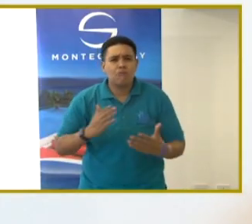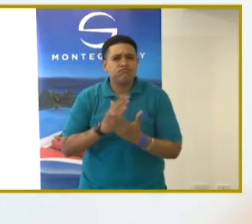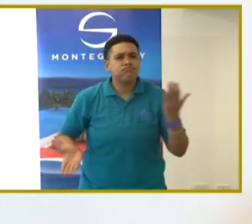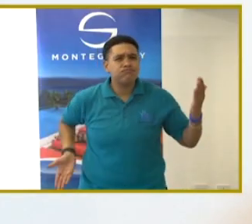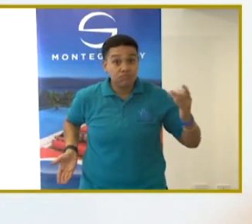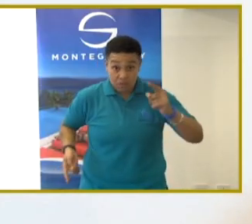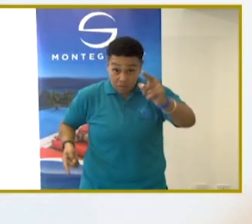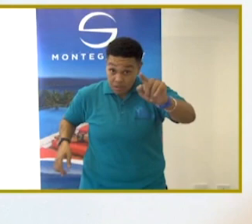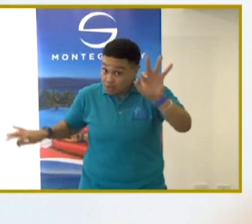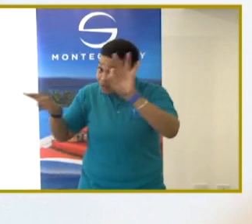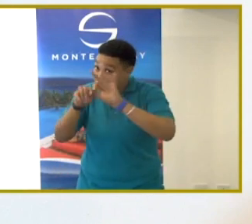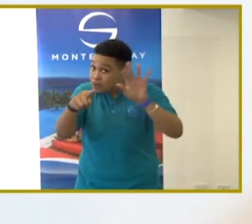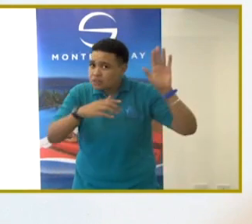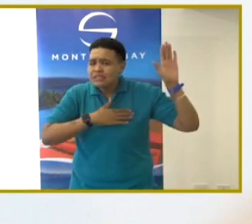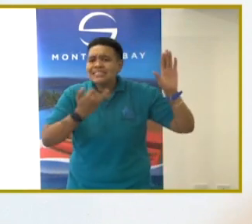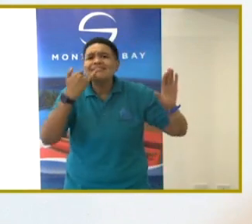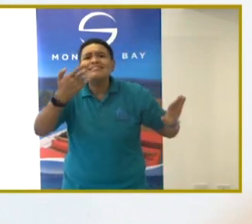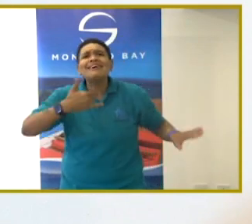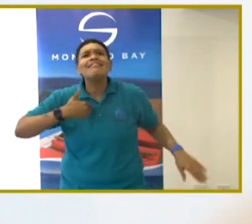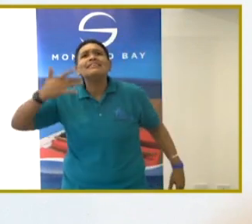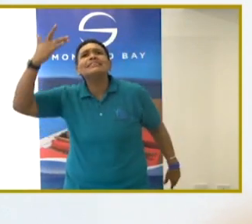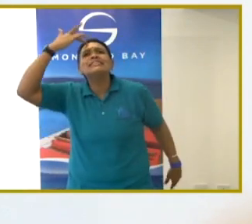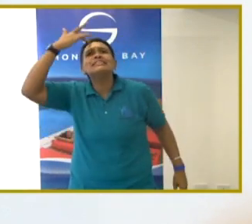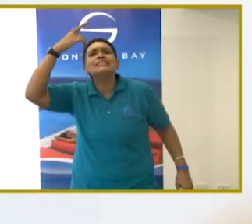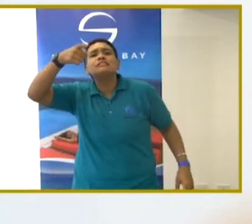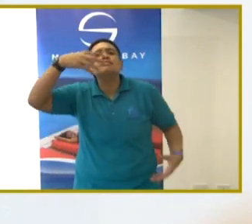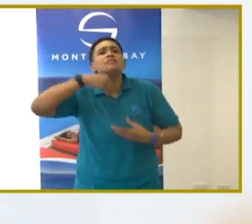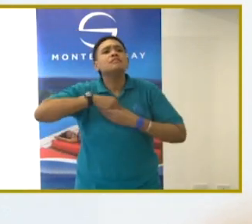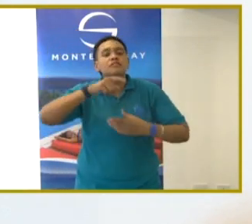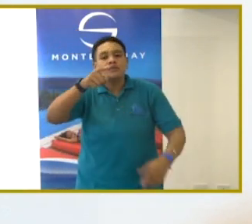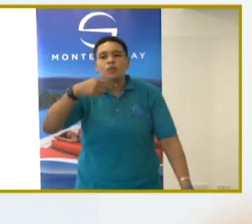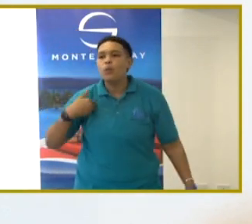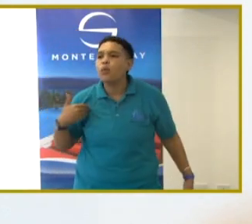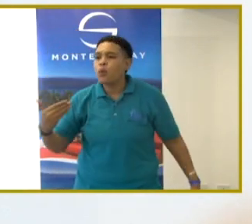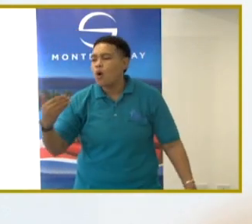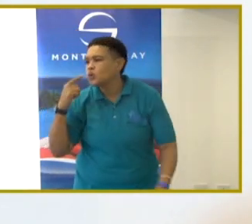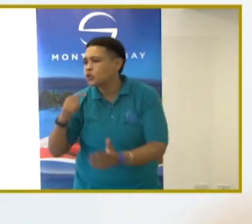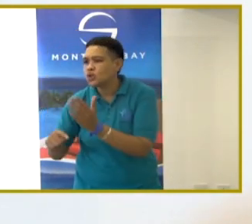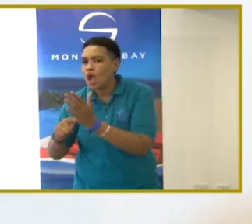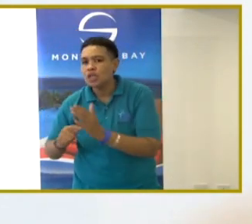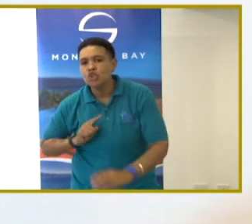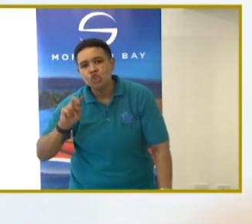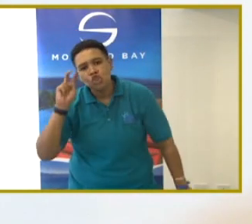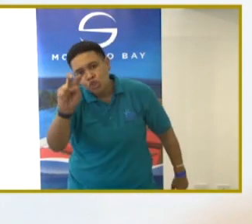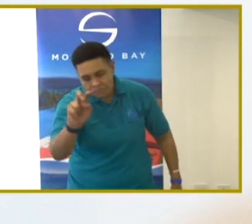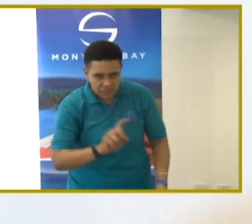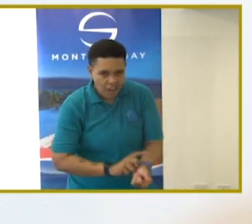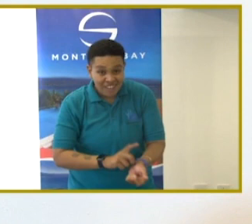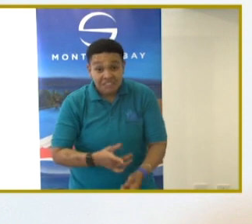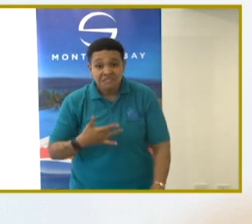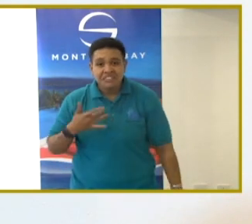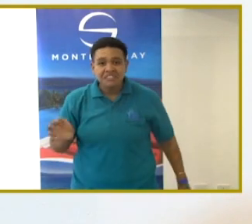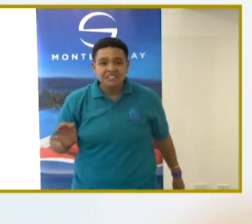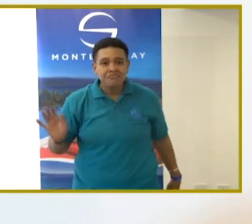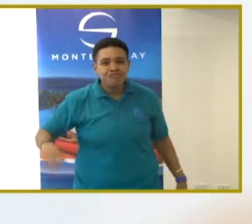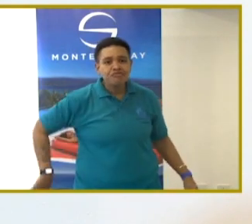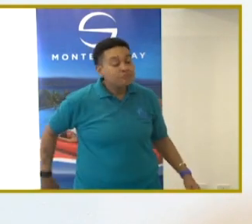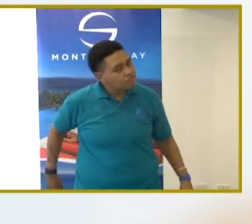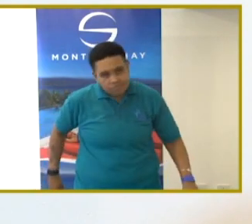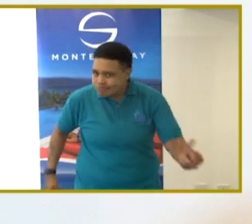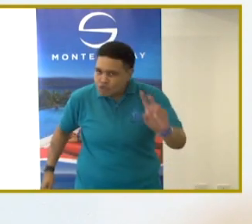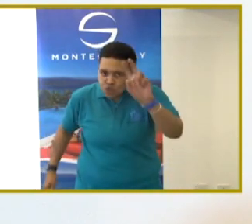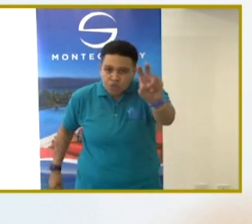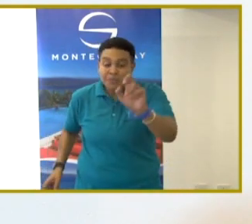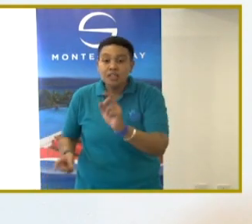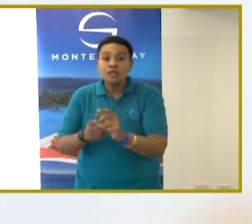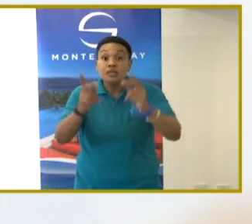as citizens, if you have any of these symptoms, you get checked out by a doctor. And it's also important that you do not